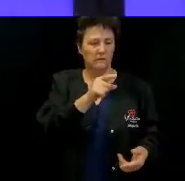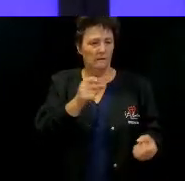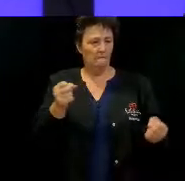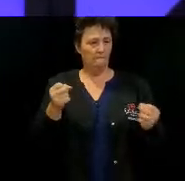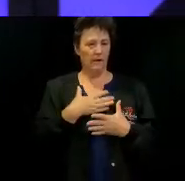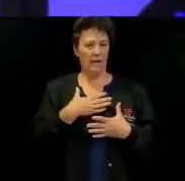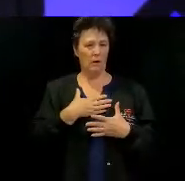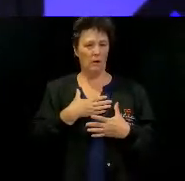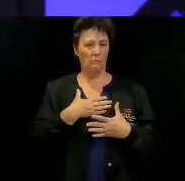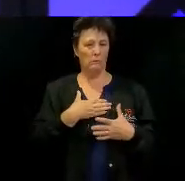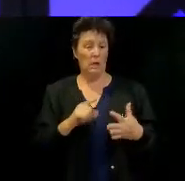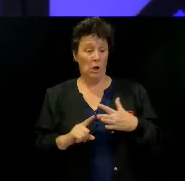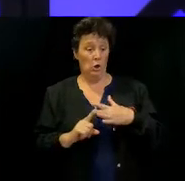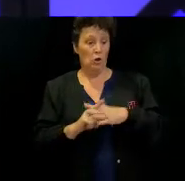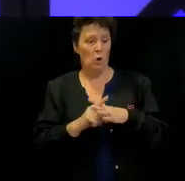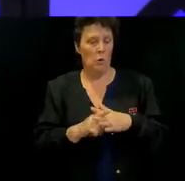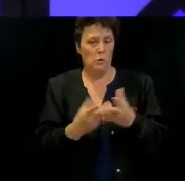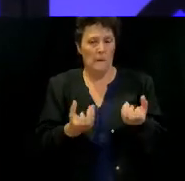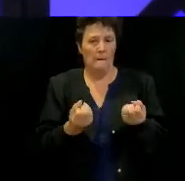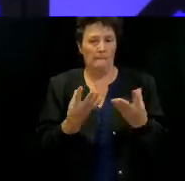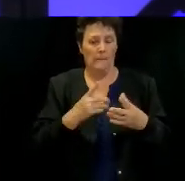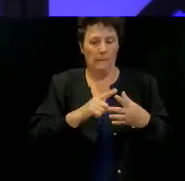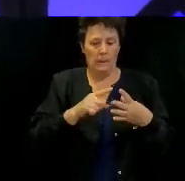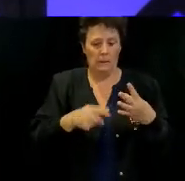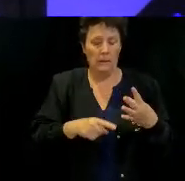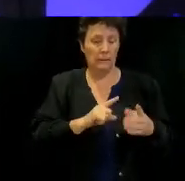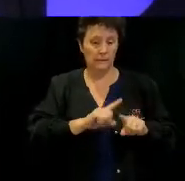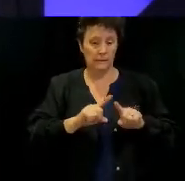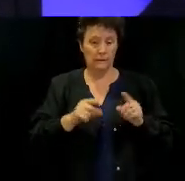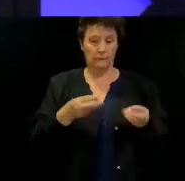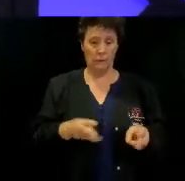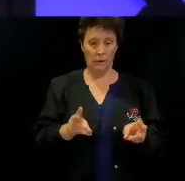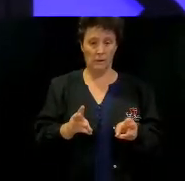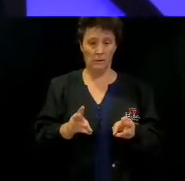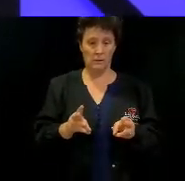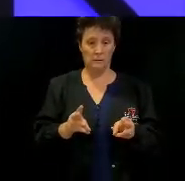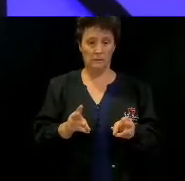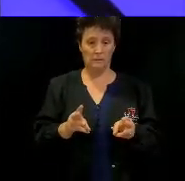manifests itself in many different ways. And listen, it is